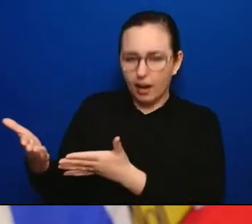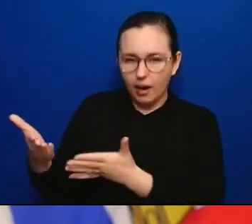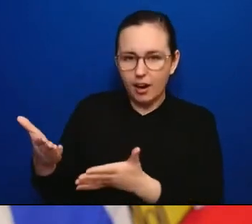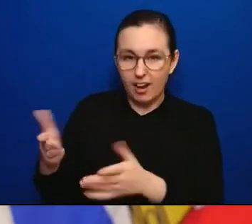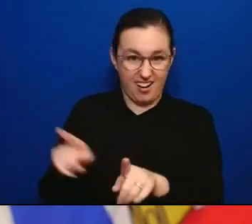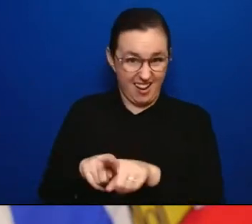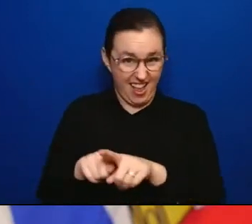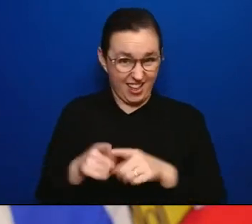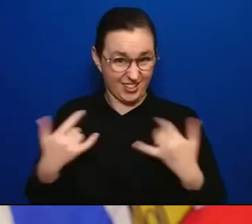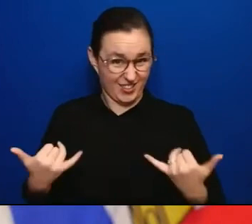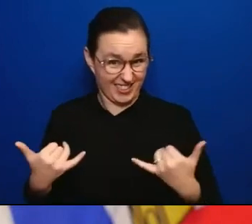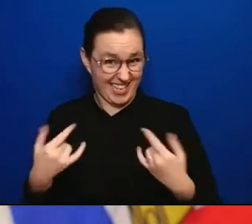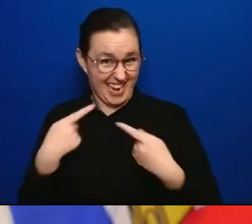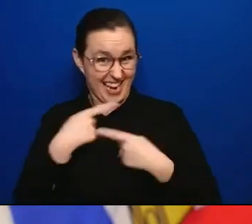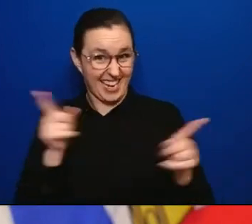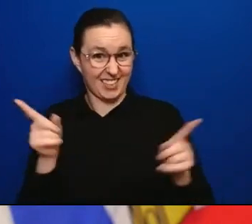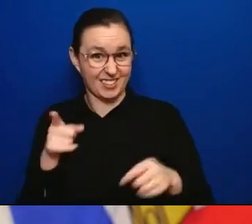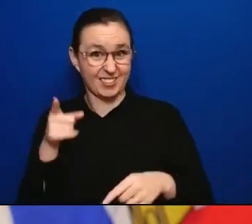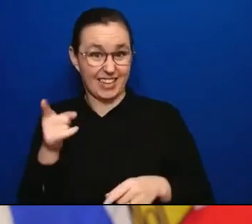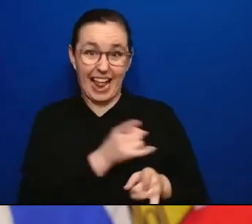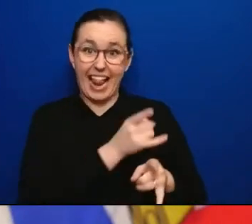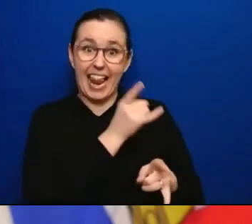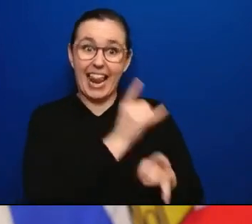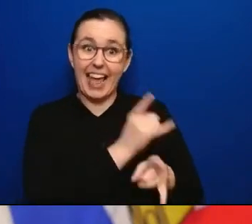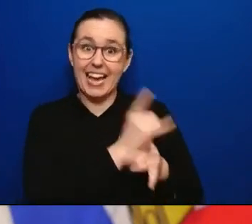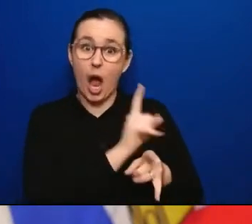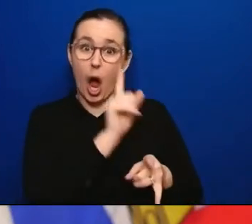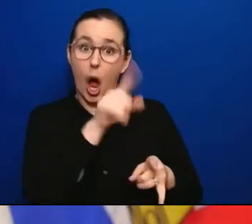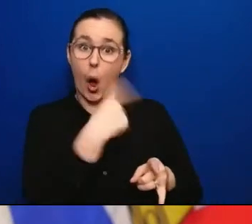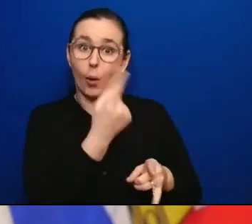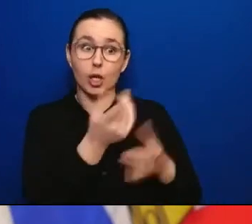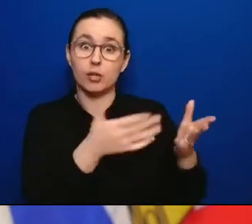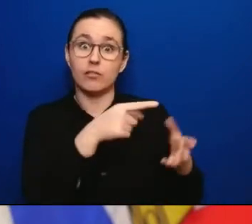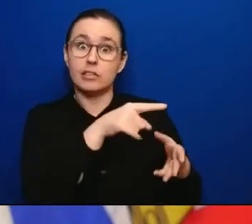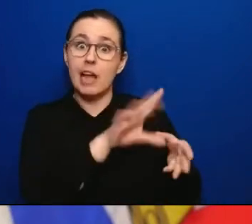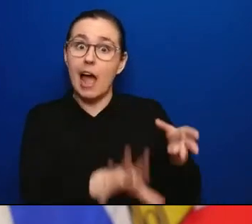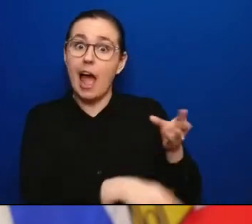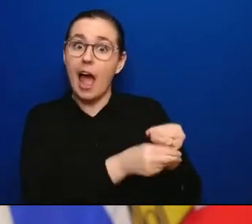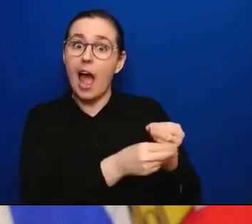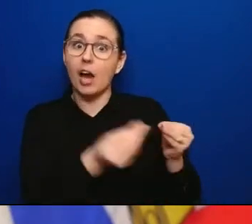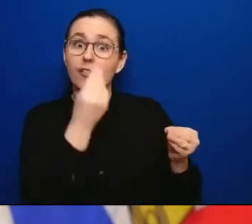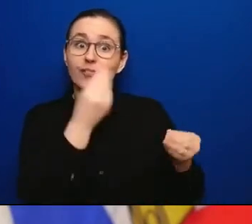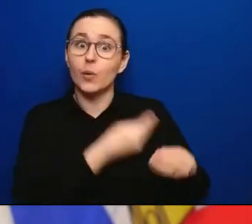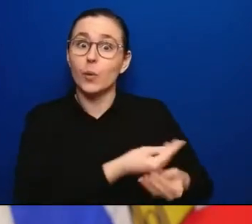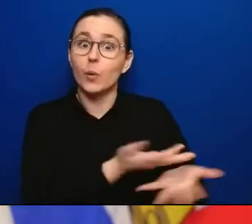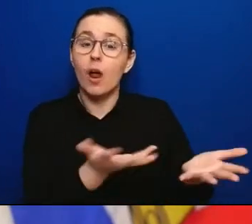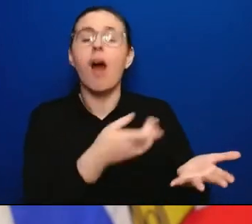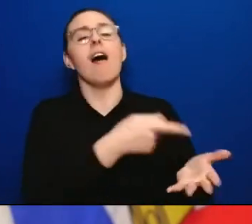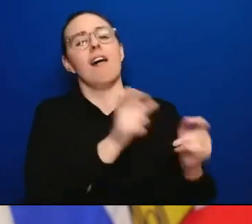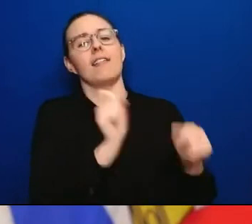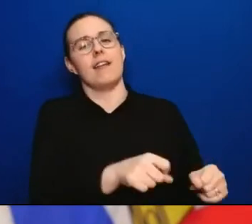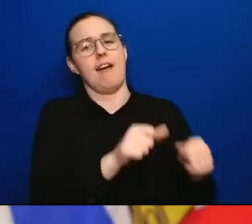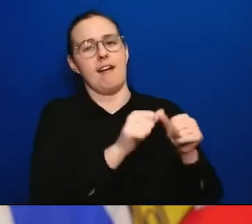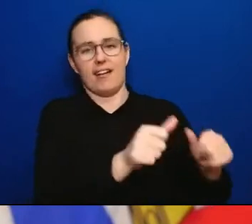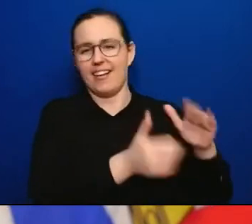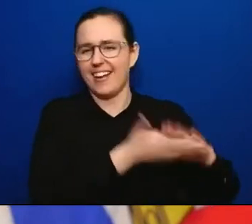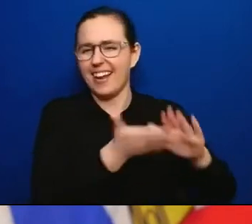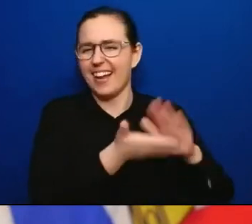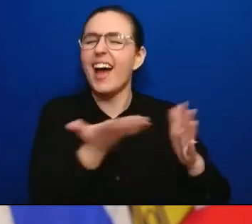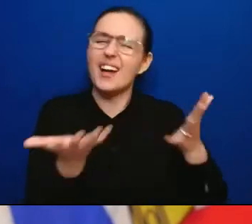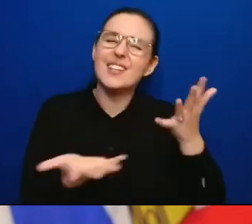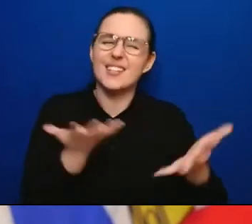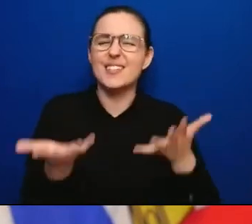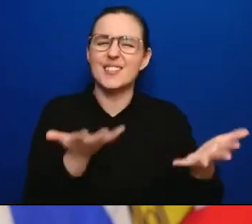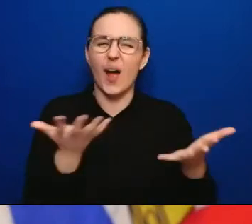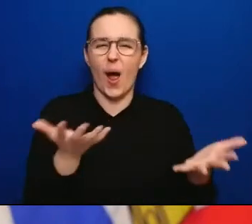guidance on how liquor serving only businesses can provide meals, and why that's coming up today as opposed to 2 weeks ago